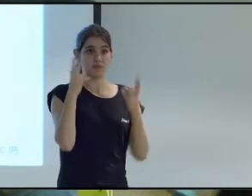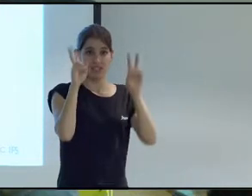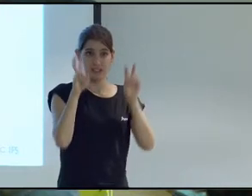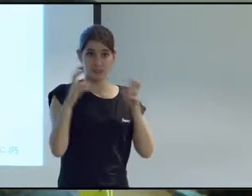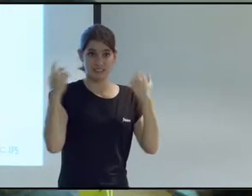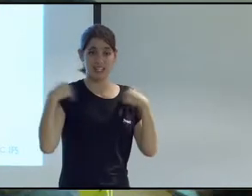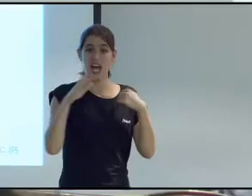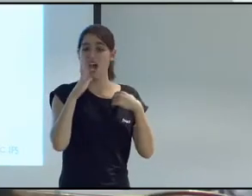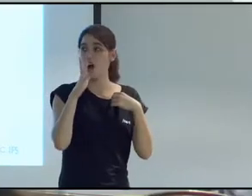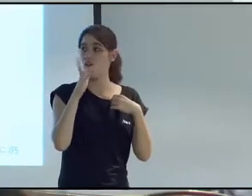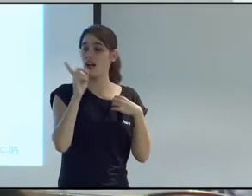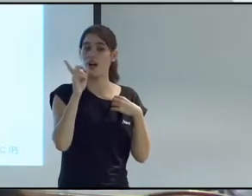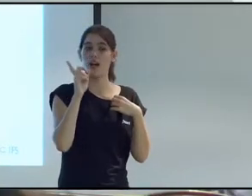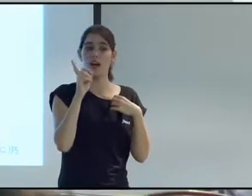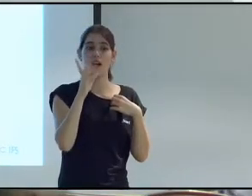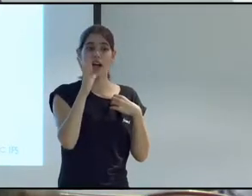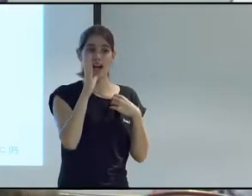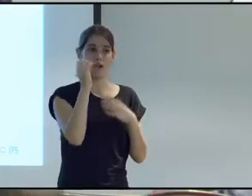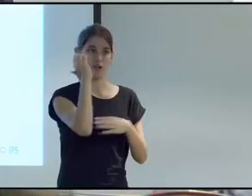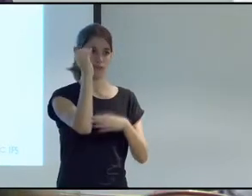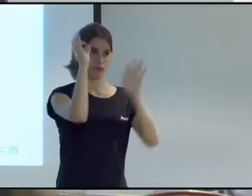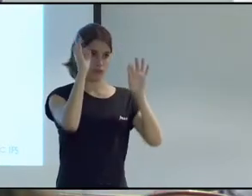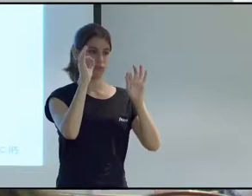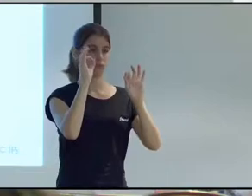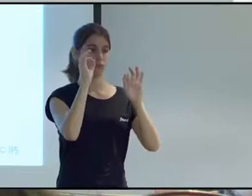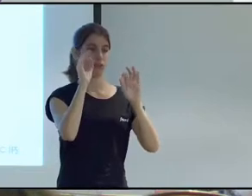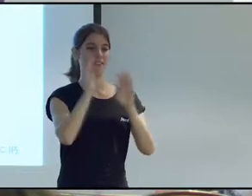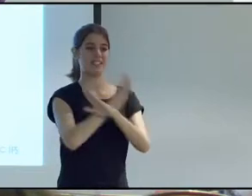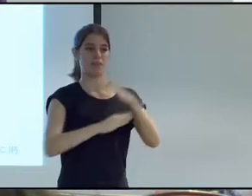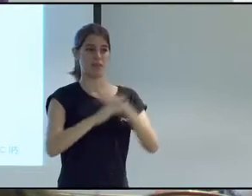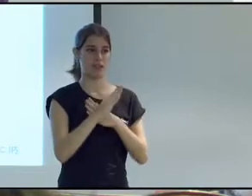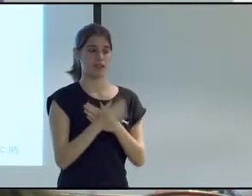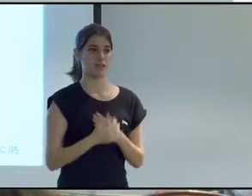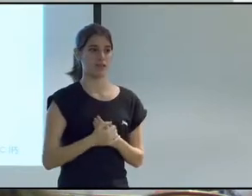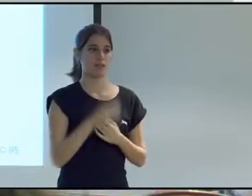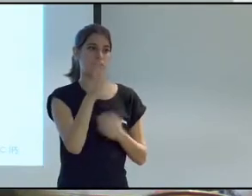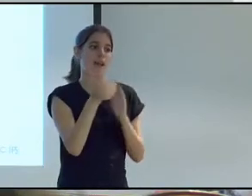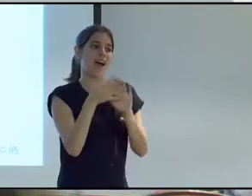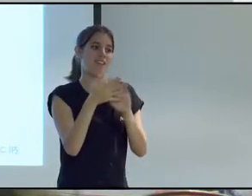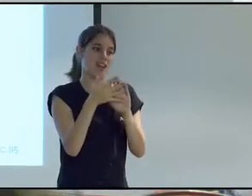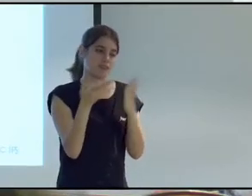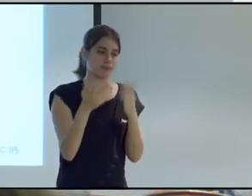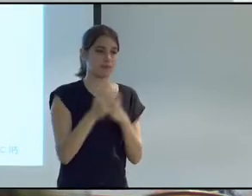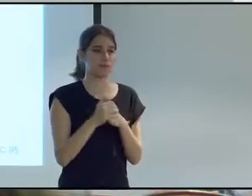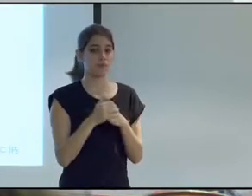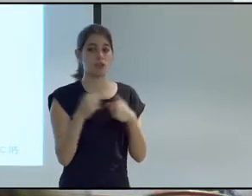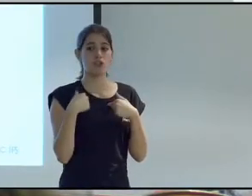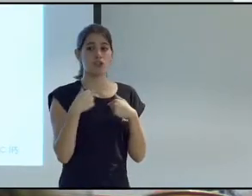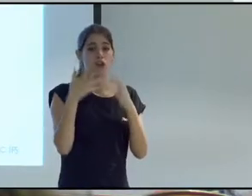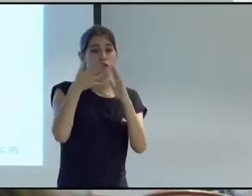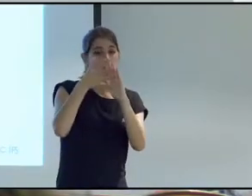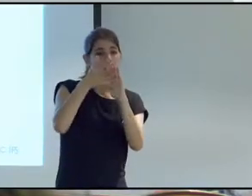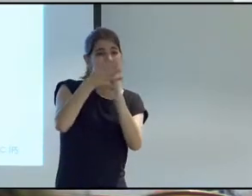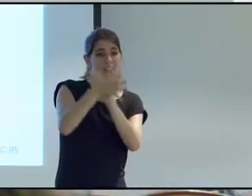And now we are going to go on to the issue concerning disability.